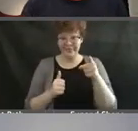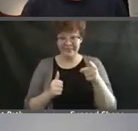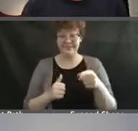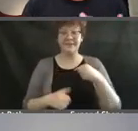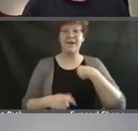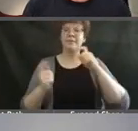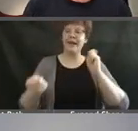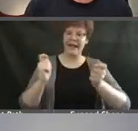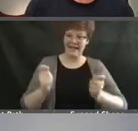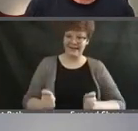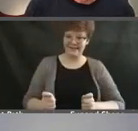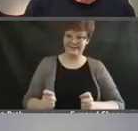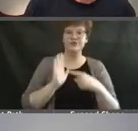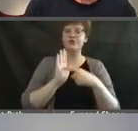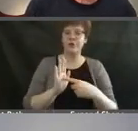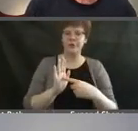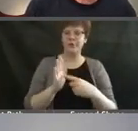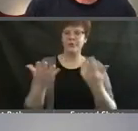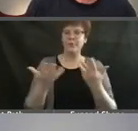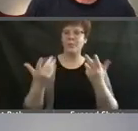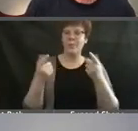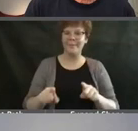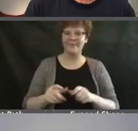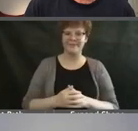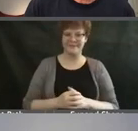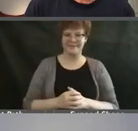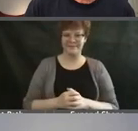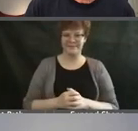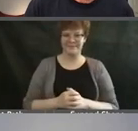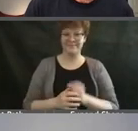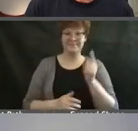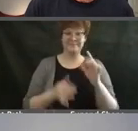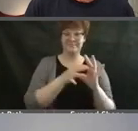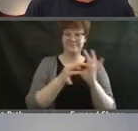this one just to show you what happens. And it has to do with the length of